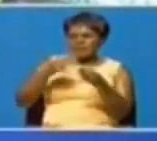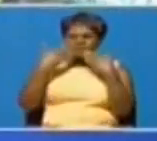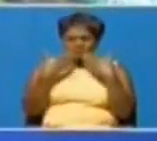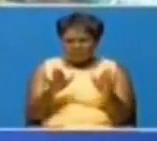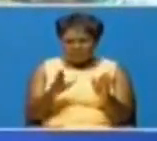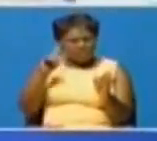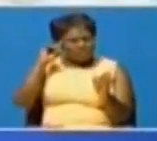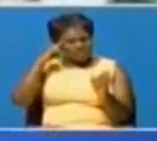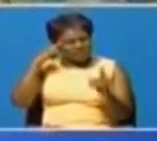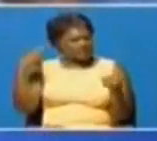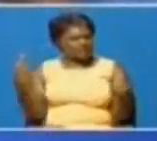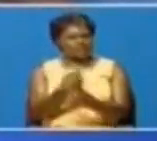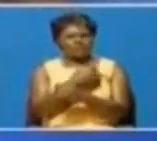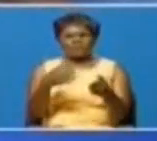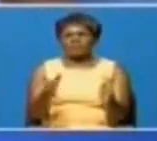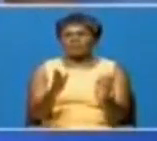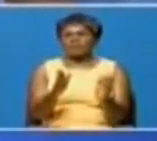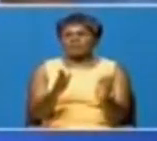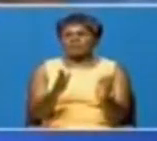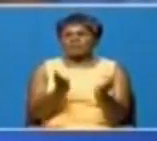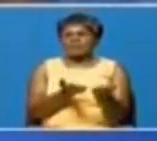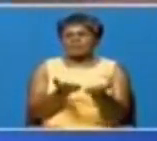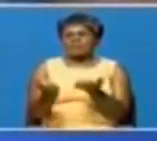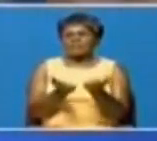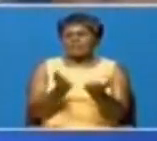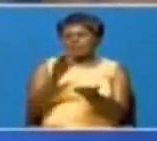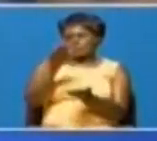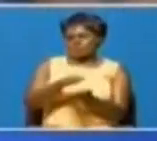he will think of an alternative.